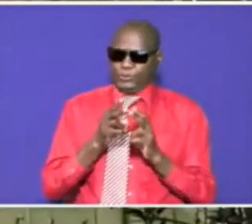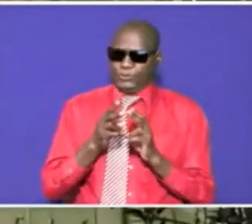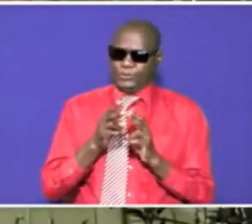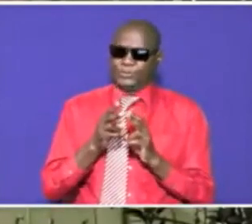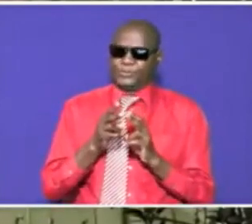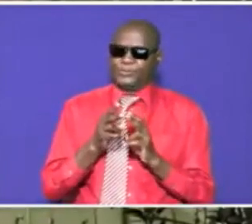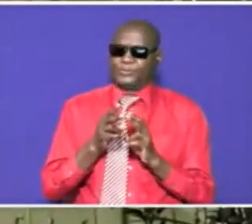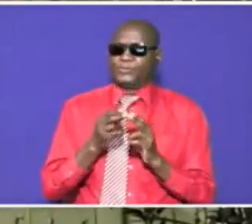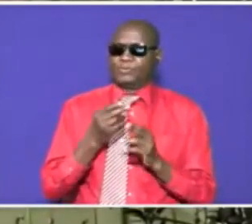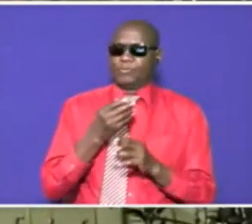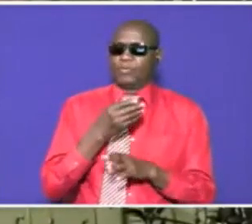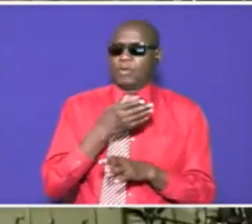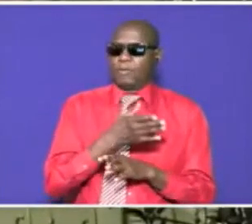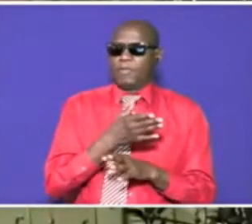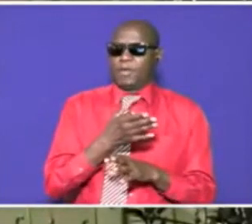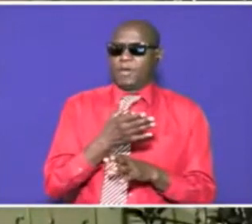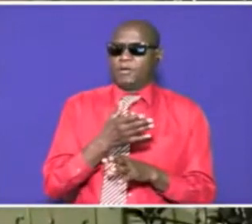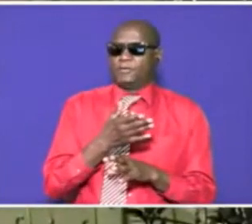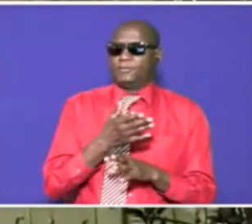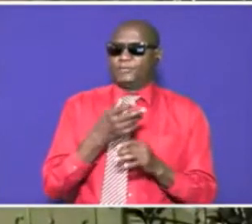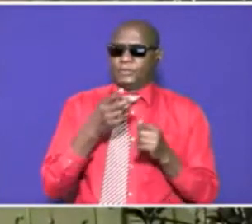2022, we were at